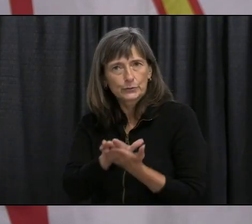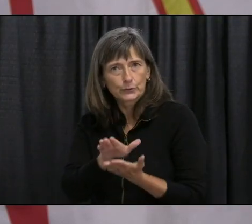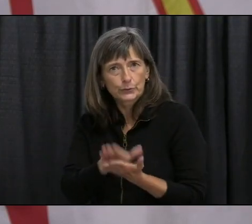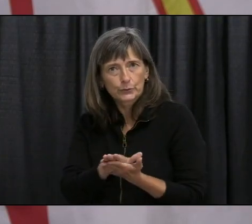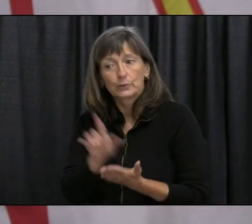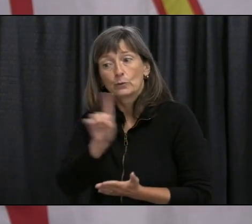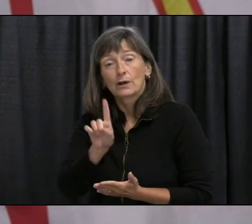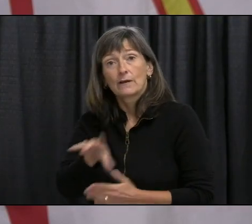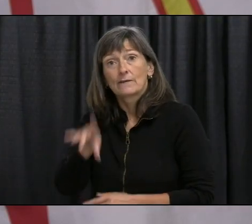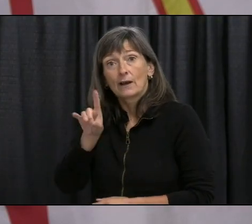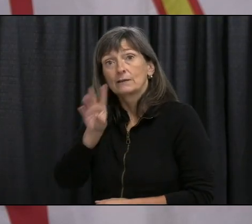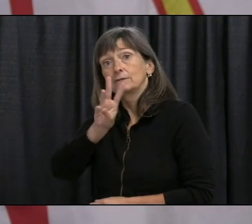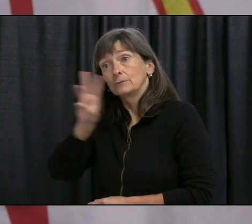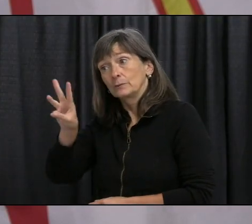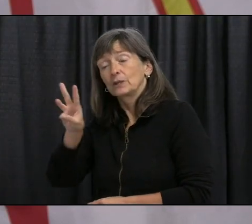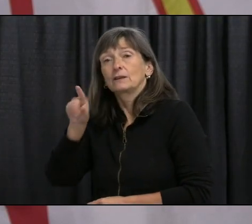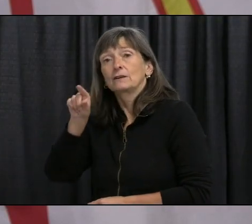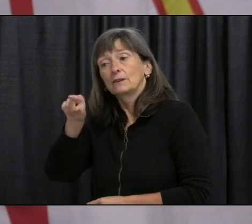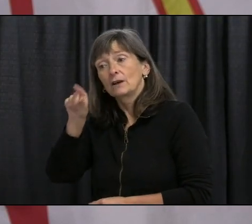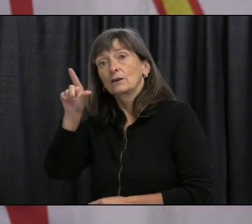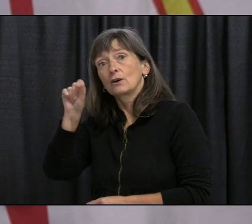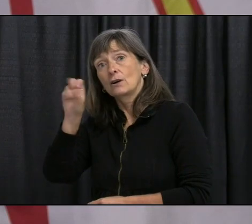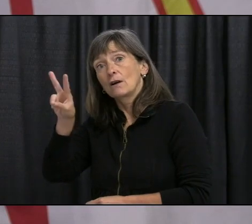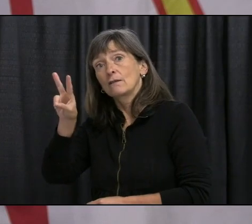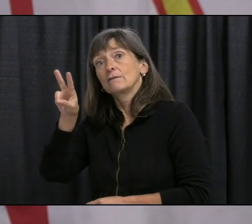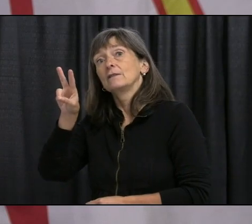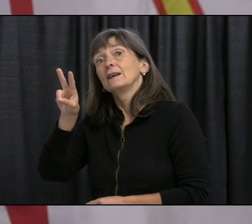on our website at